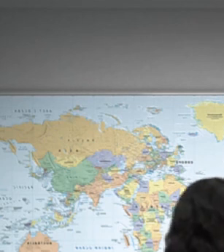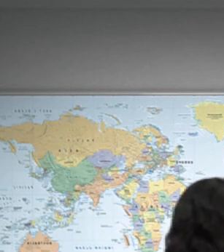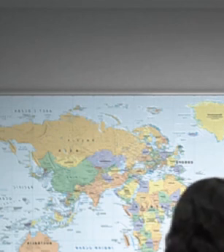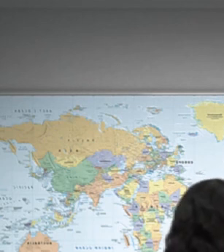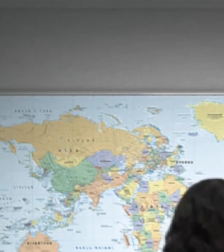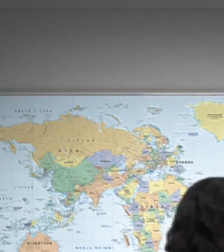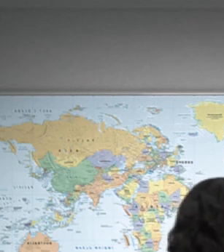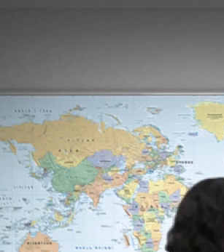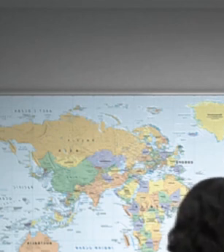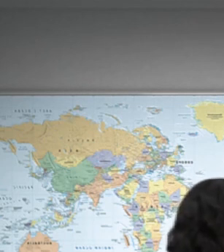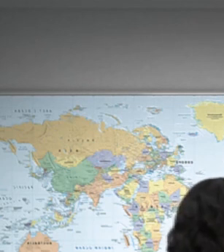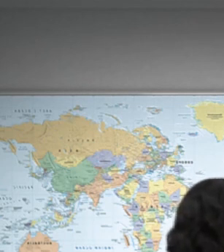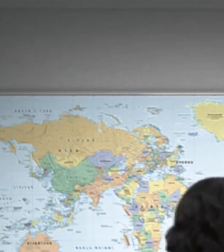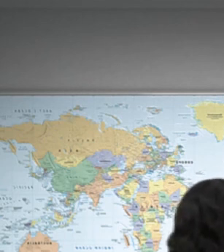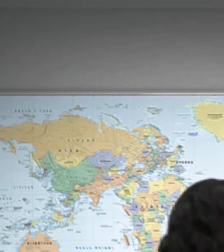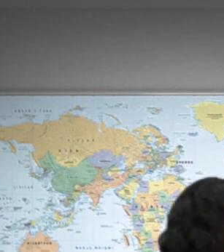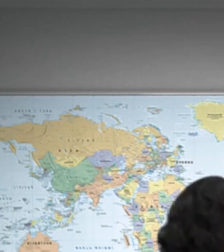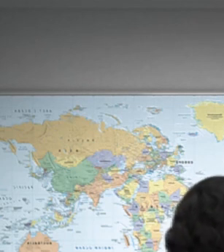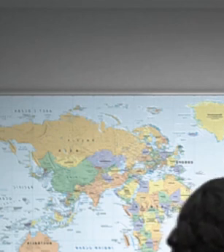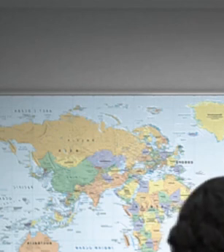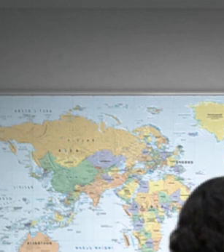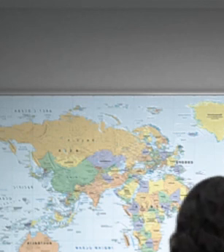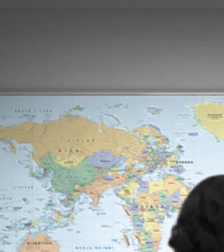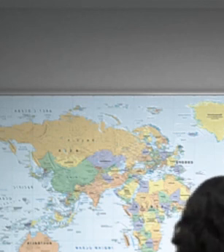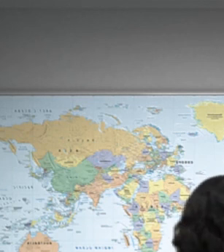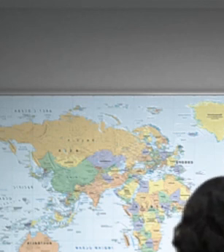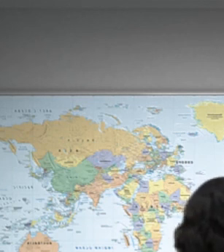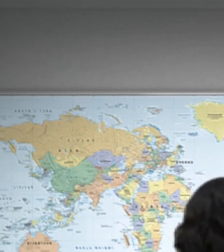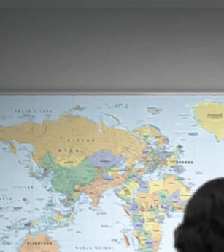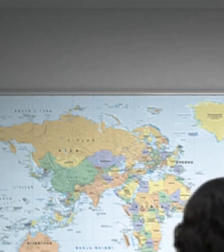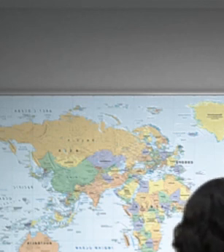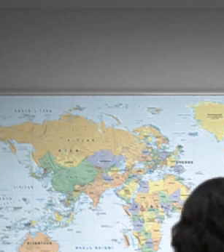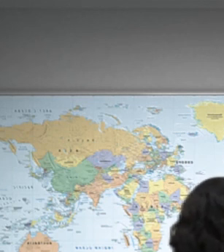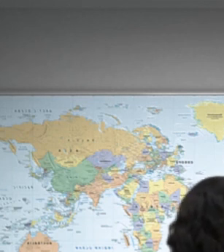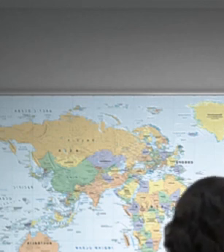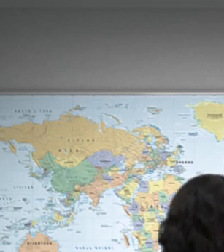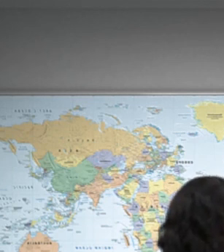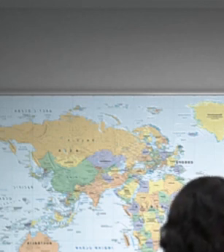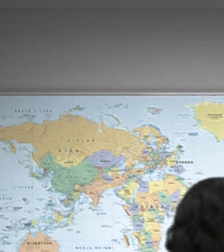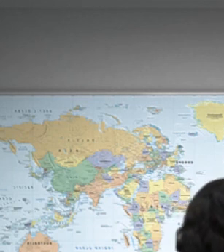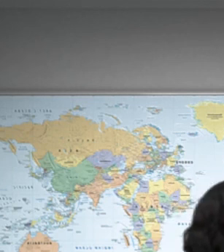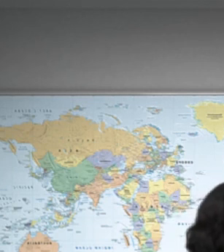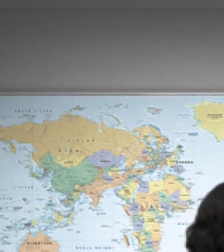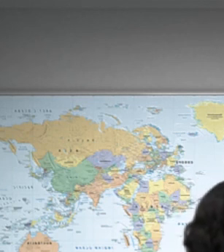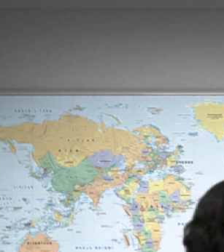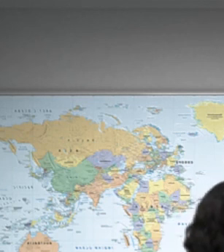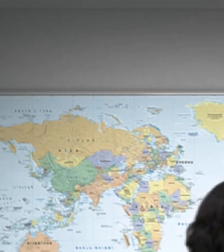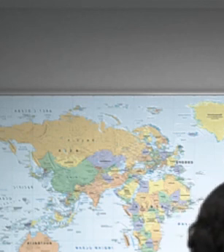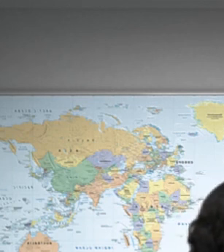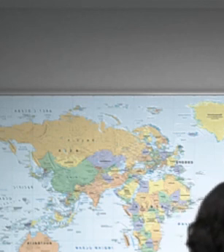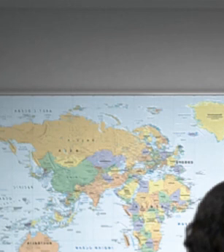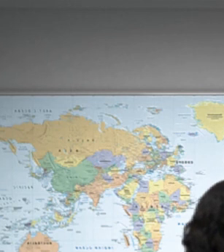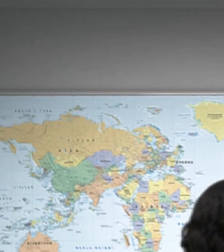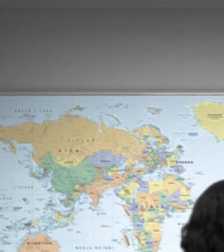me, what do you see for this booklet? What do you want it to achieve for the learners? So we want